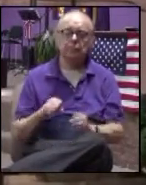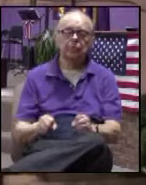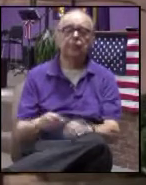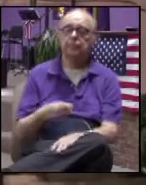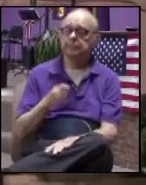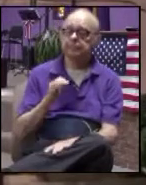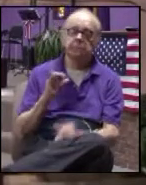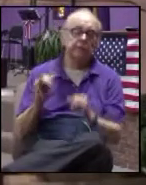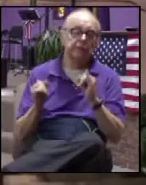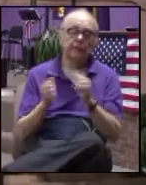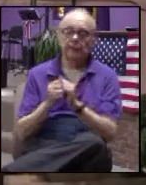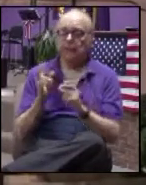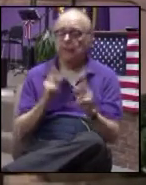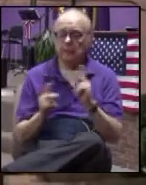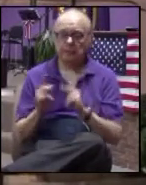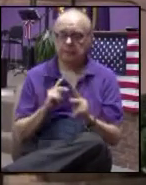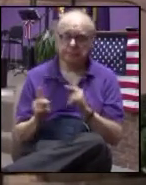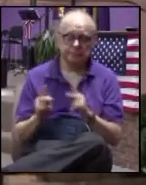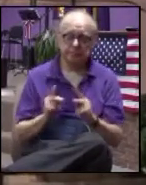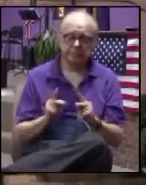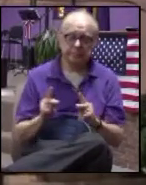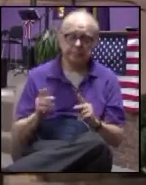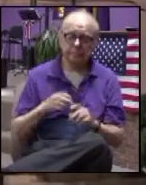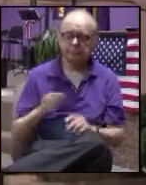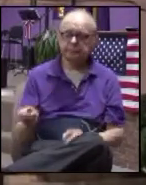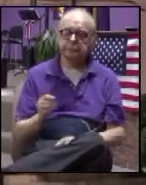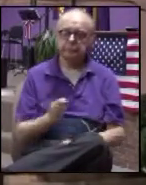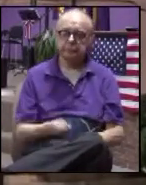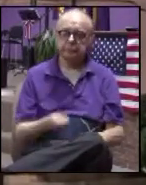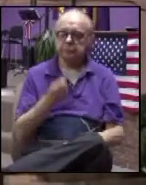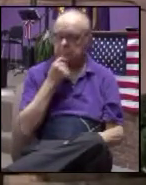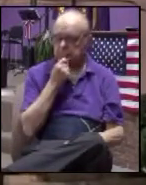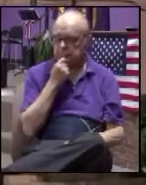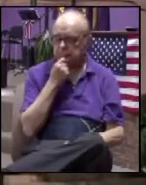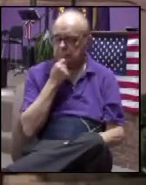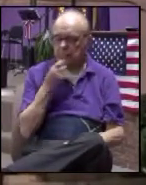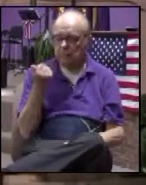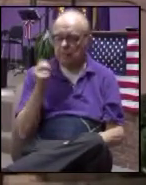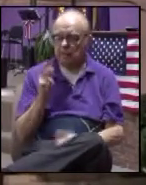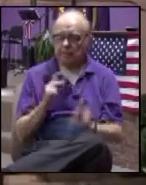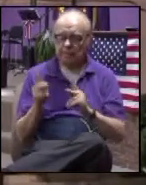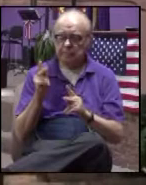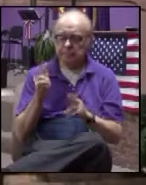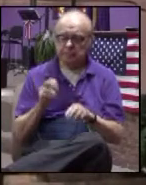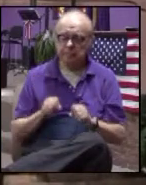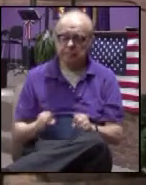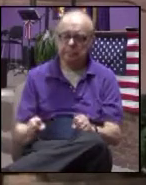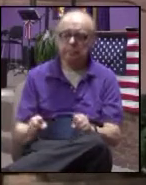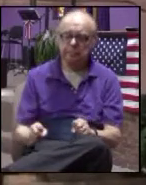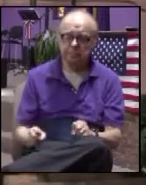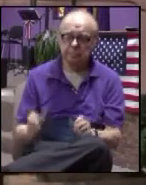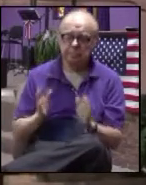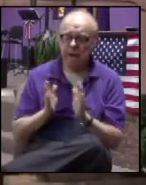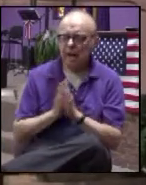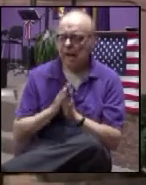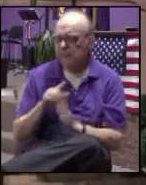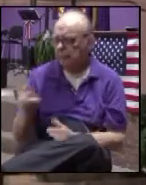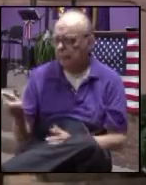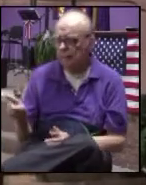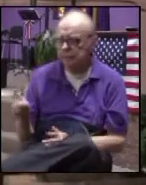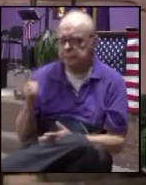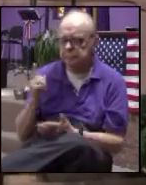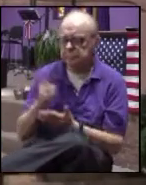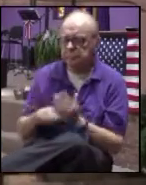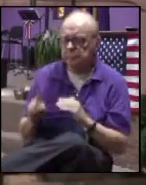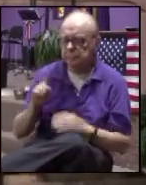people, and if I was to take a microphone out to about 10 people on the street, and what I would ask them, what